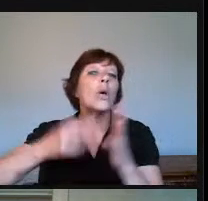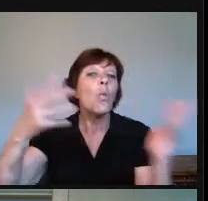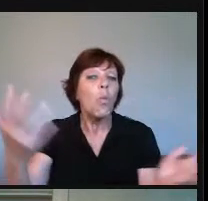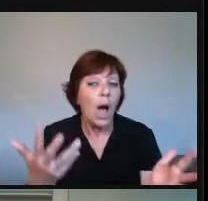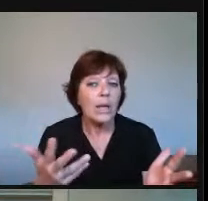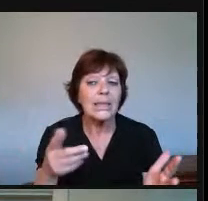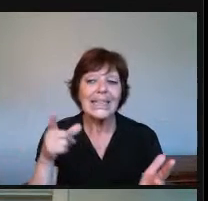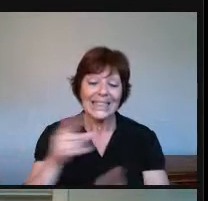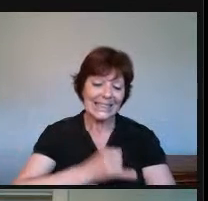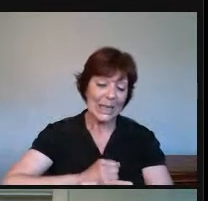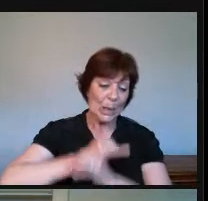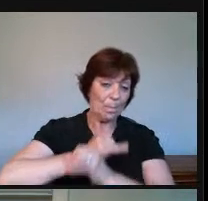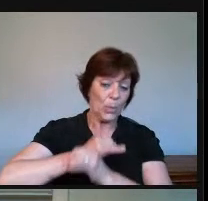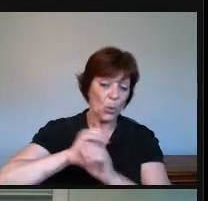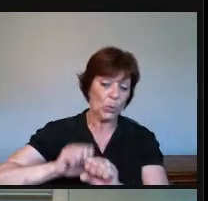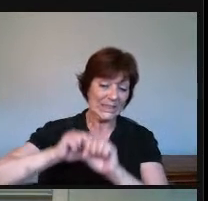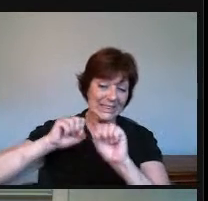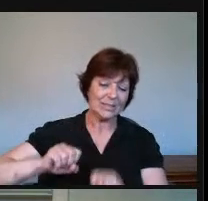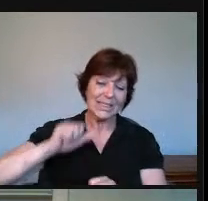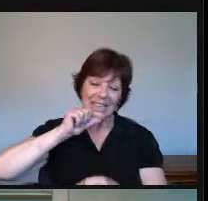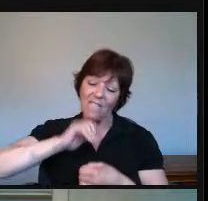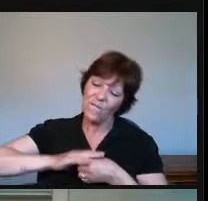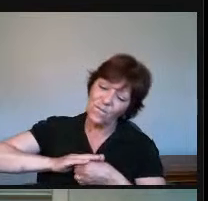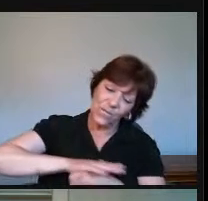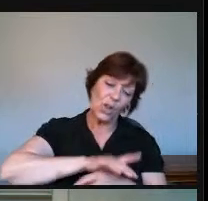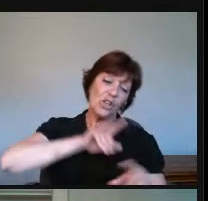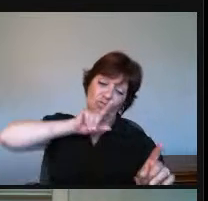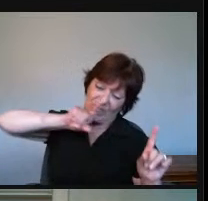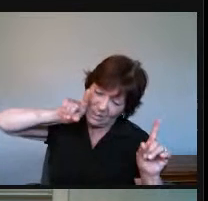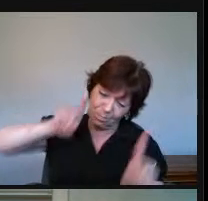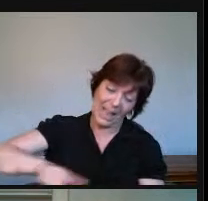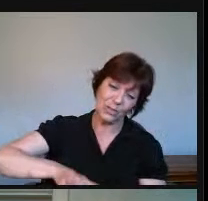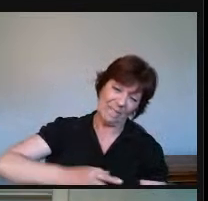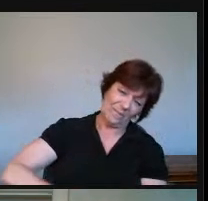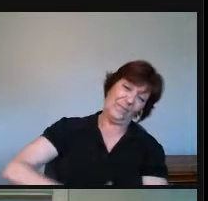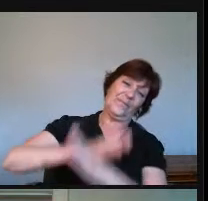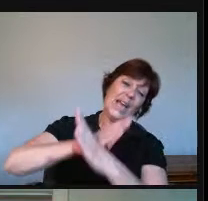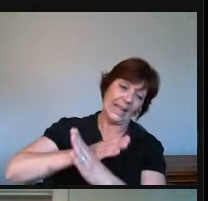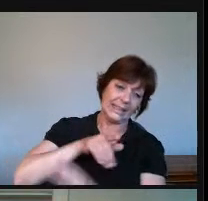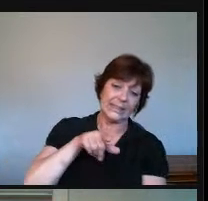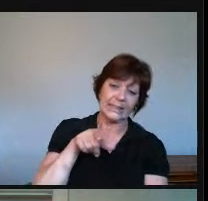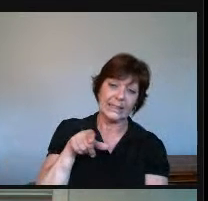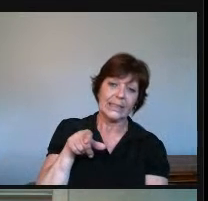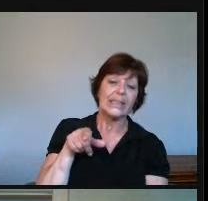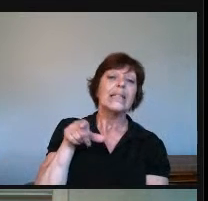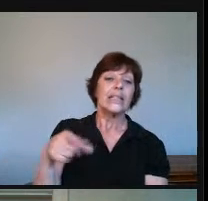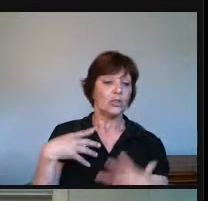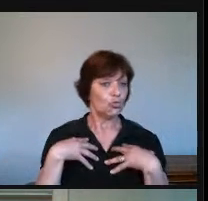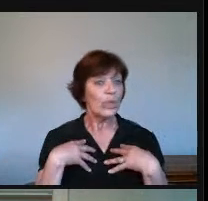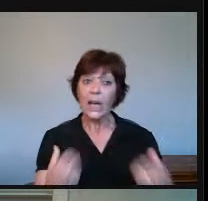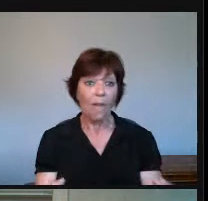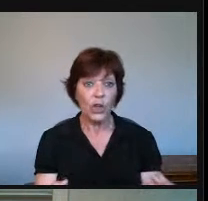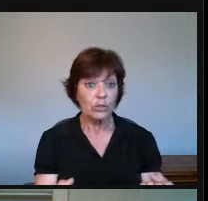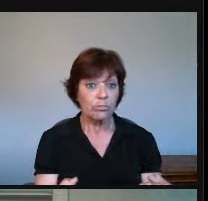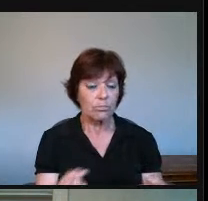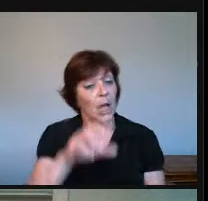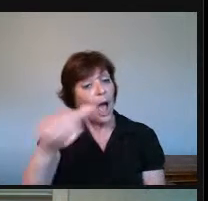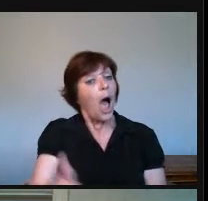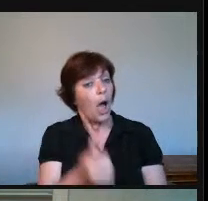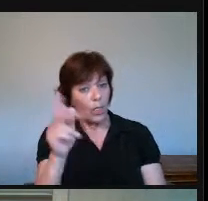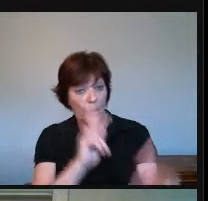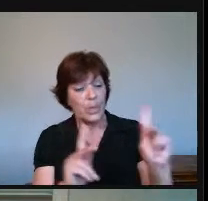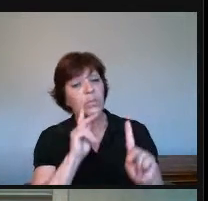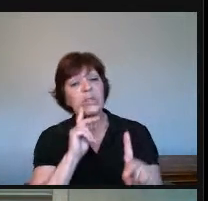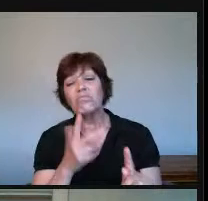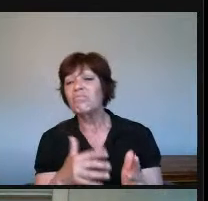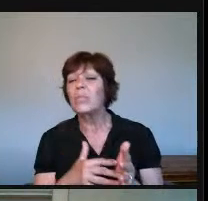impaired immune system and doesn't fully respond to the vaccine. He has recovered, and other folks have relatively